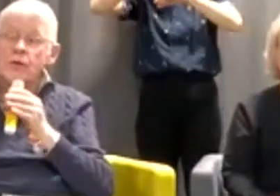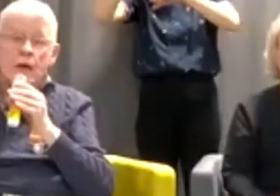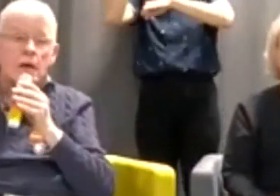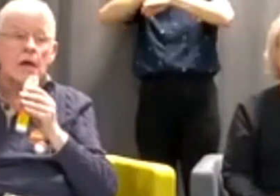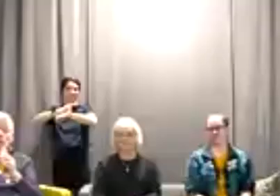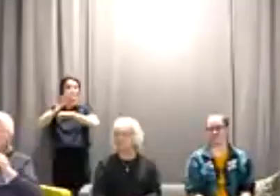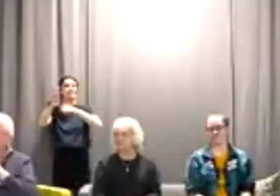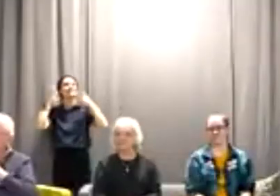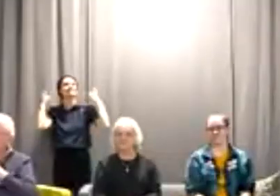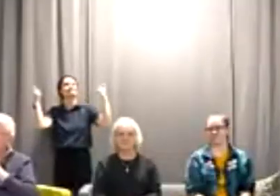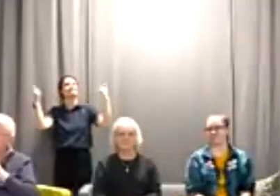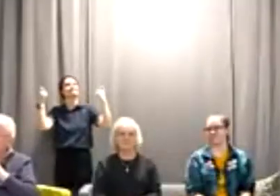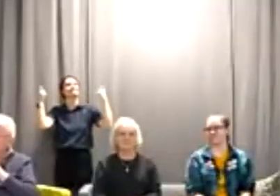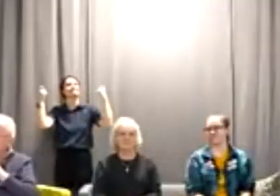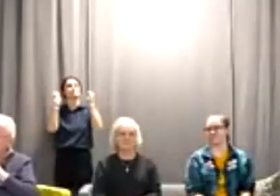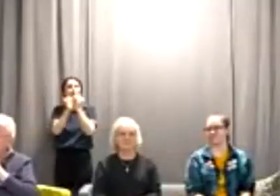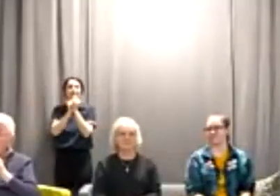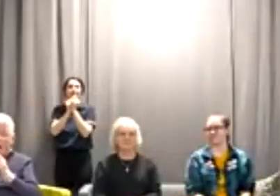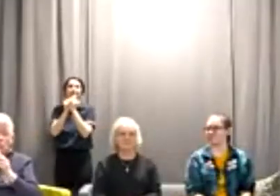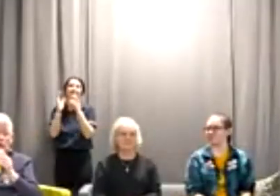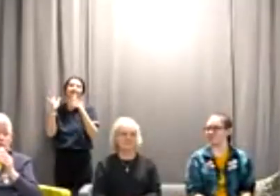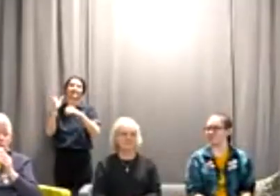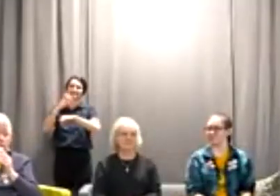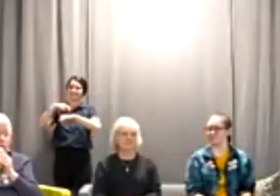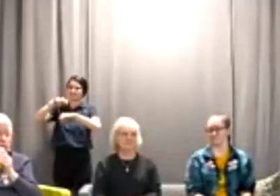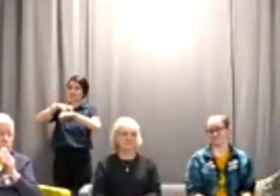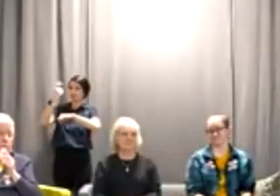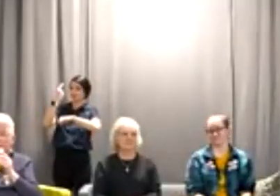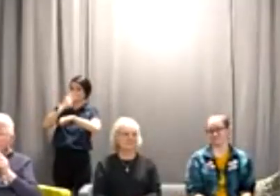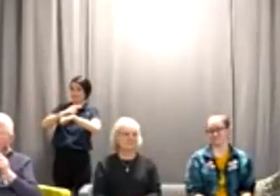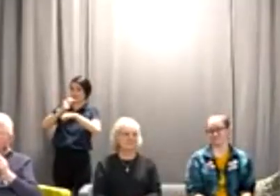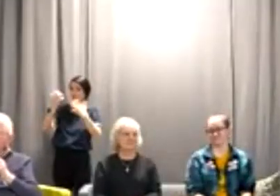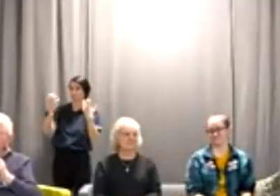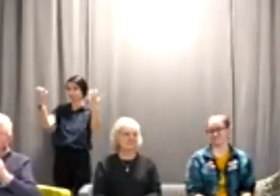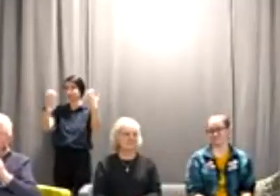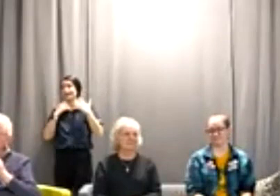celebrate with a St. Patrick's Day concert. Roger Helfrich, who